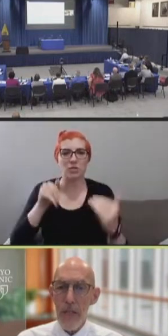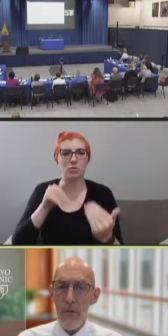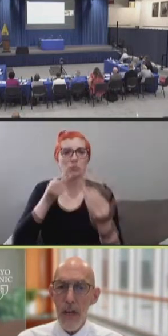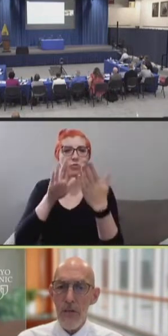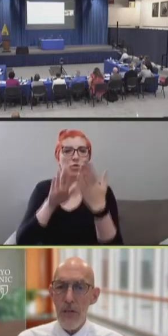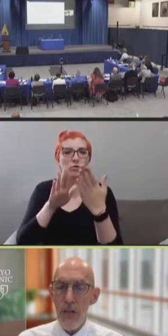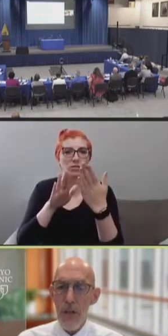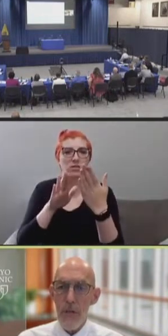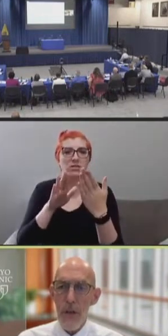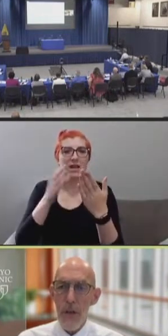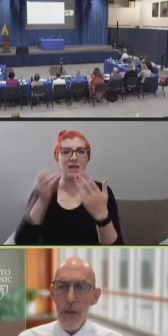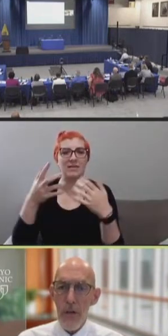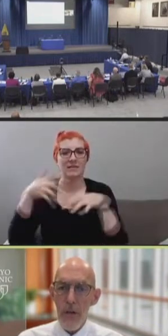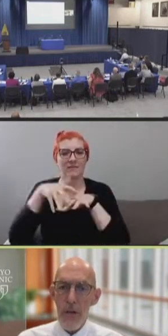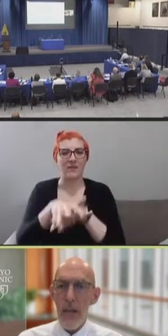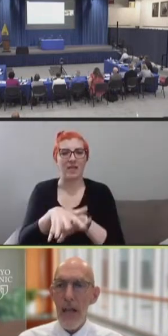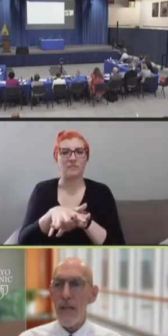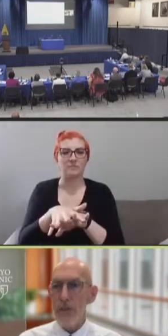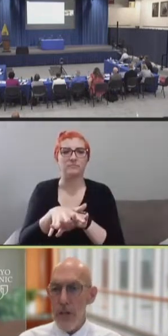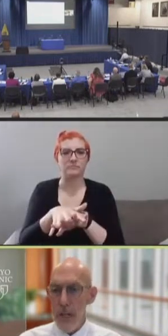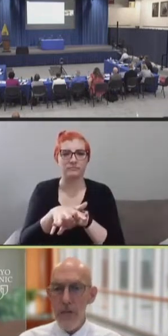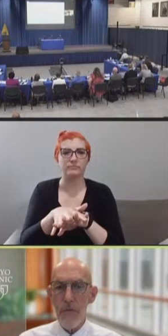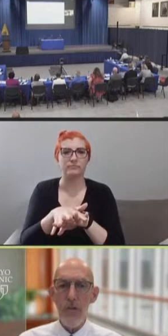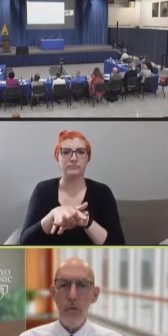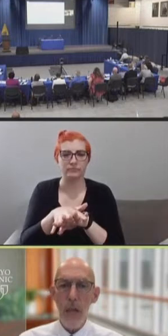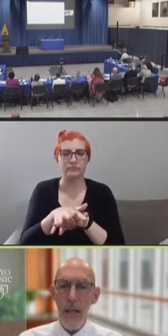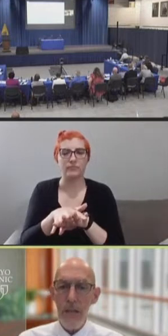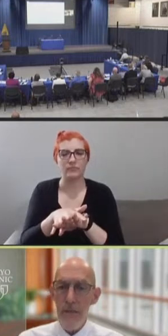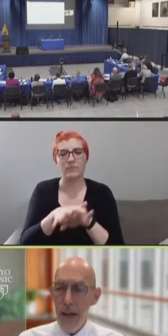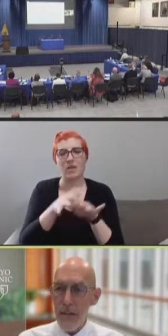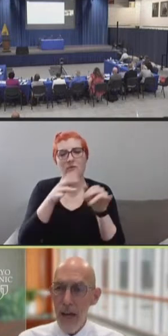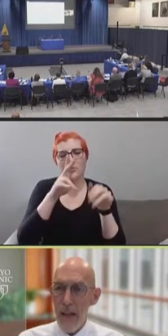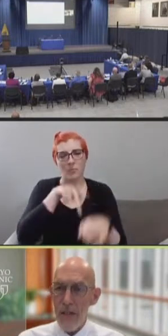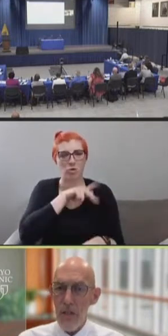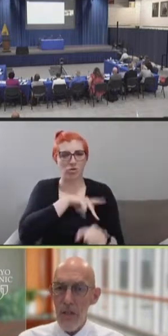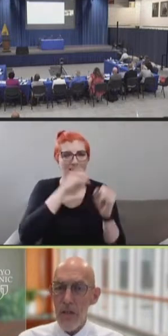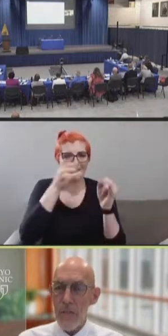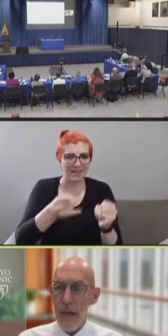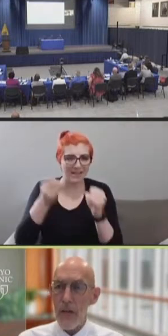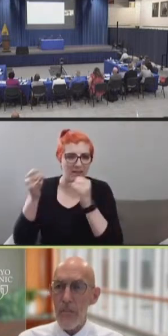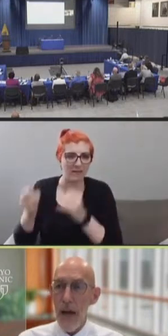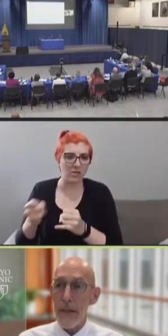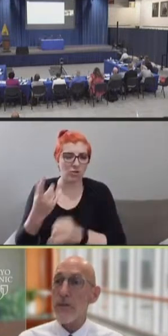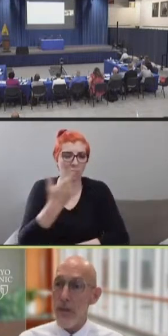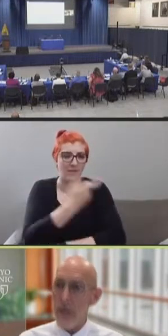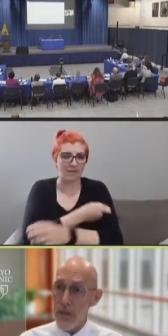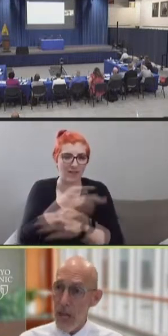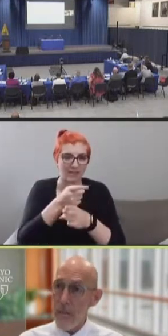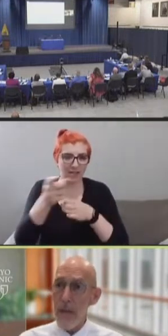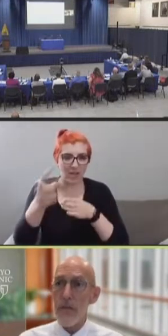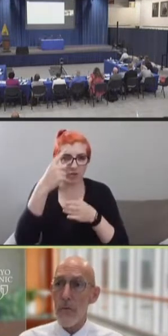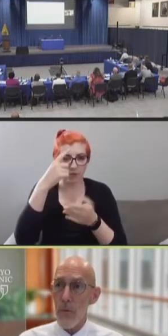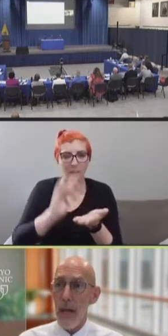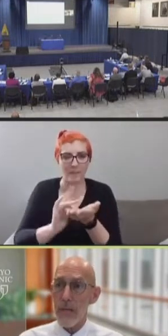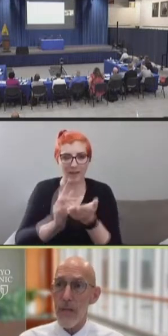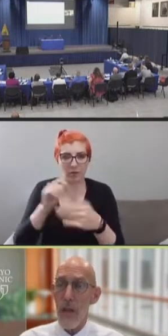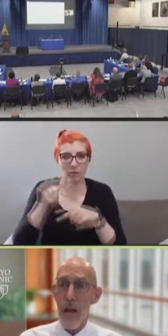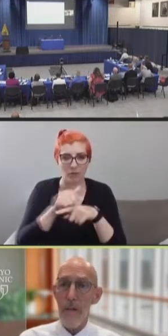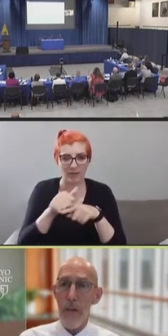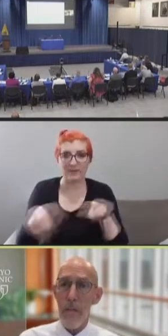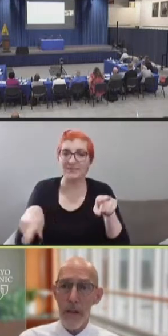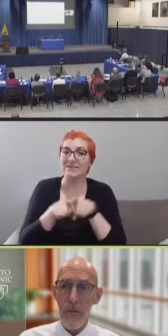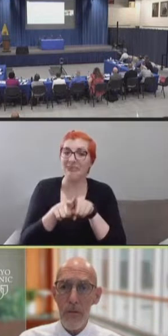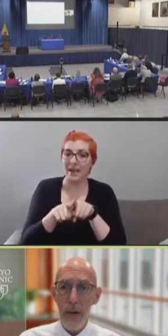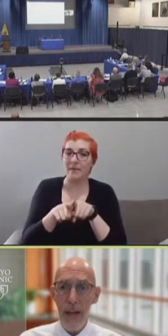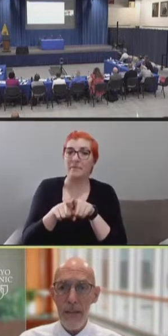and integration of personalized or individualized vaccinology into medical practice, the same as the rest of